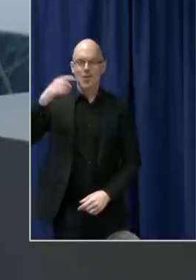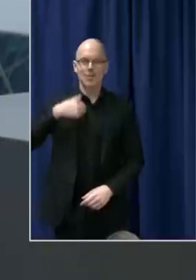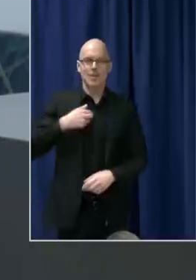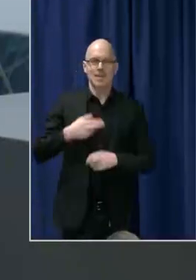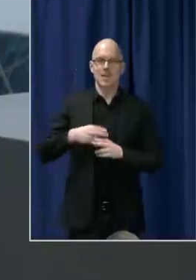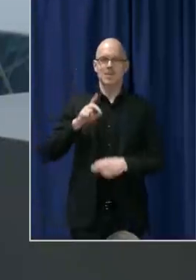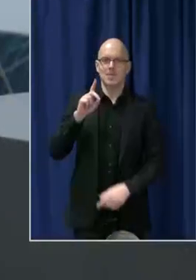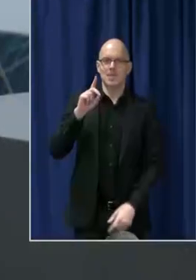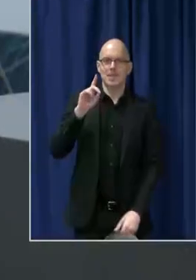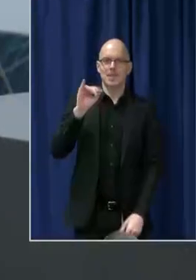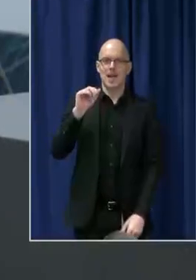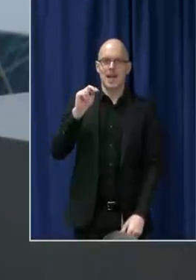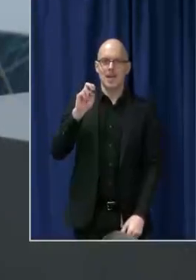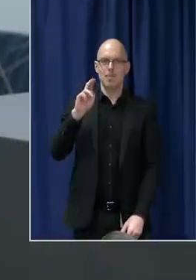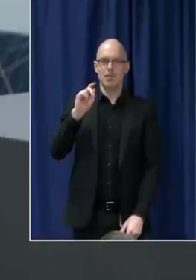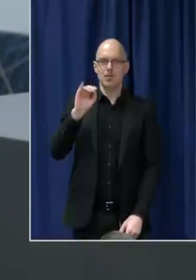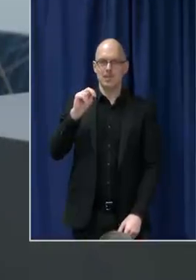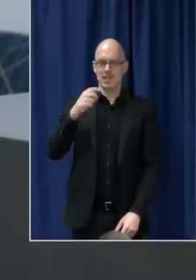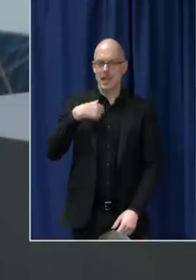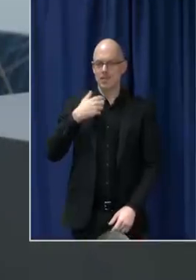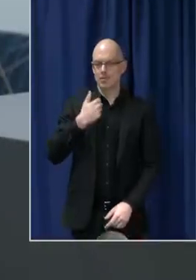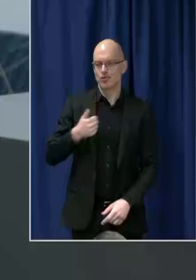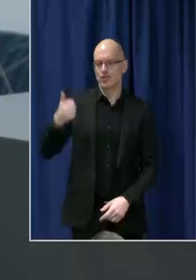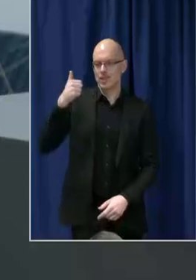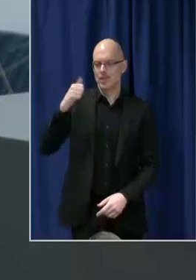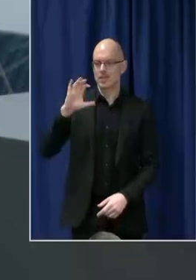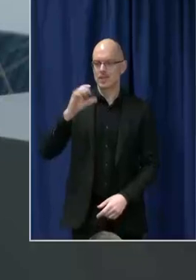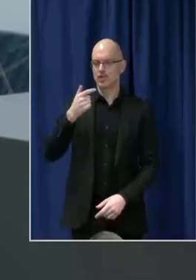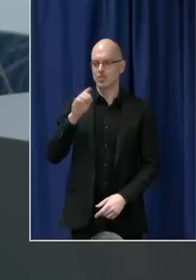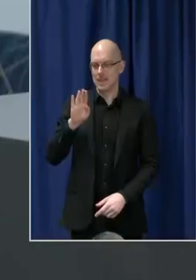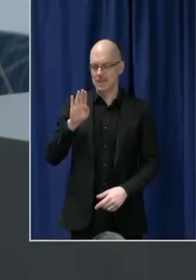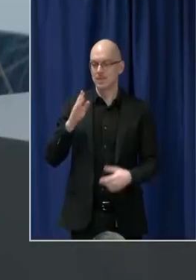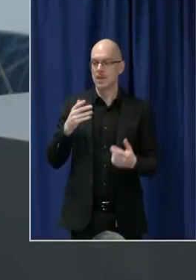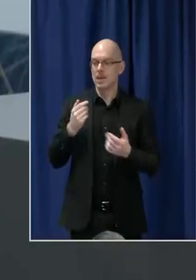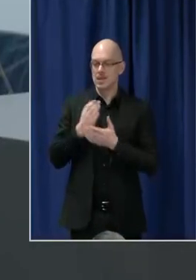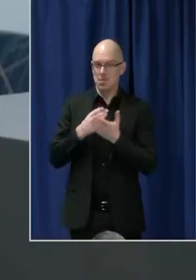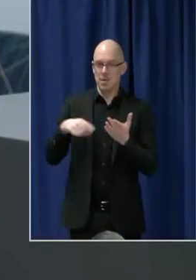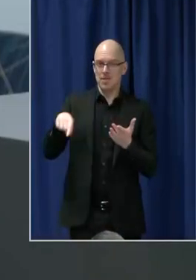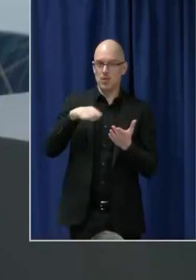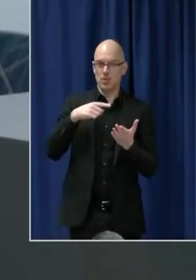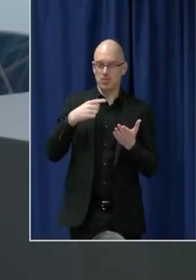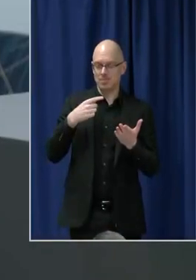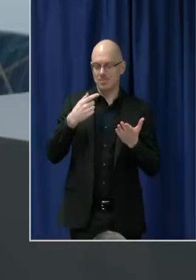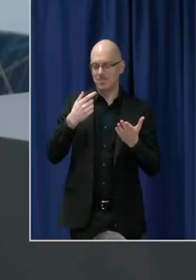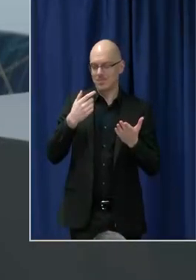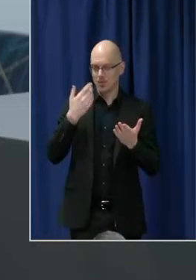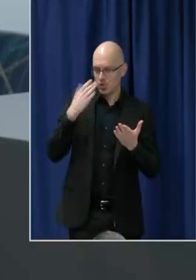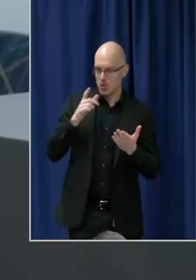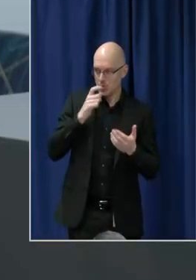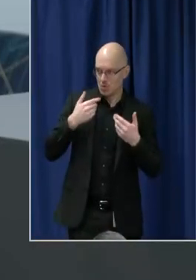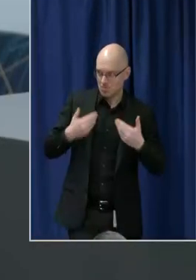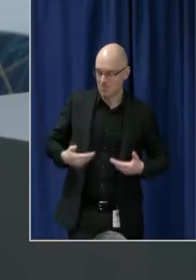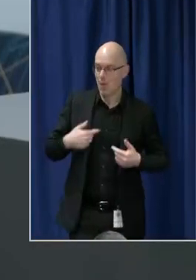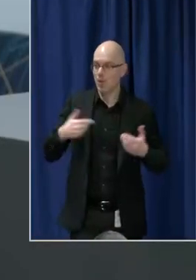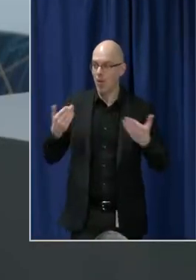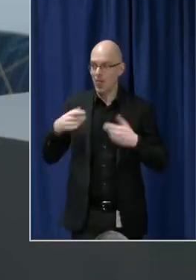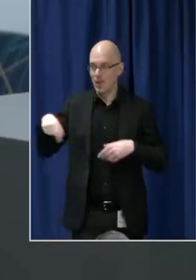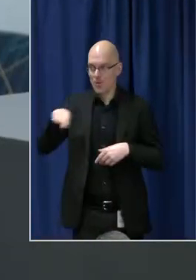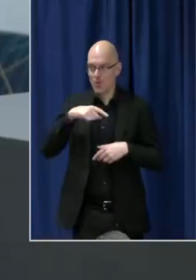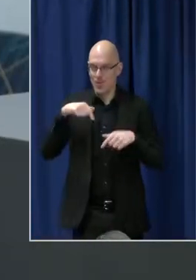who don't know me. And I just wanted to welcome you all to the winter meeting of this